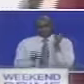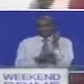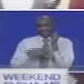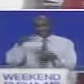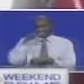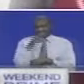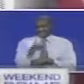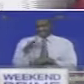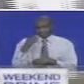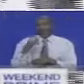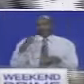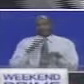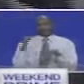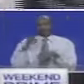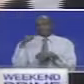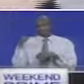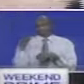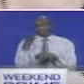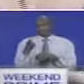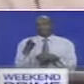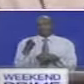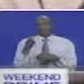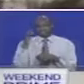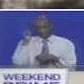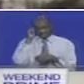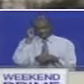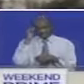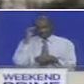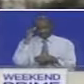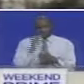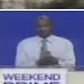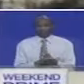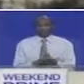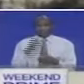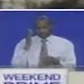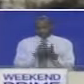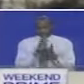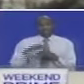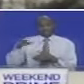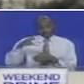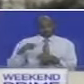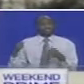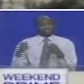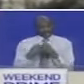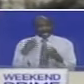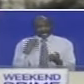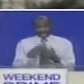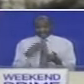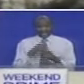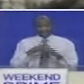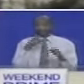their education journey, one they had to overcome. The environment was a bit tough, but to tell the